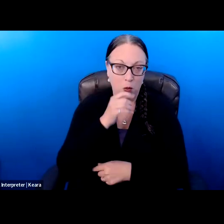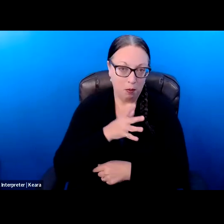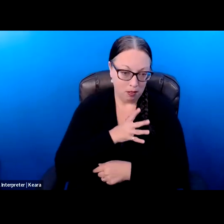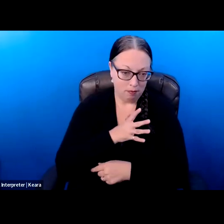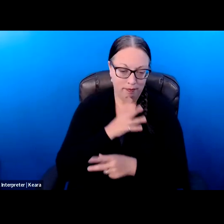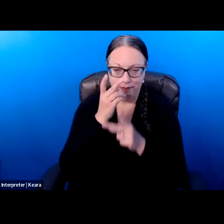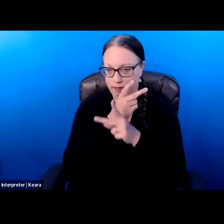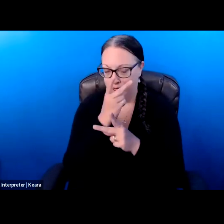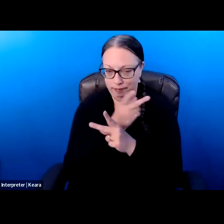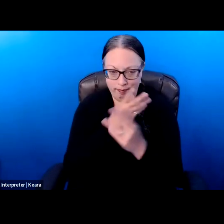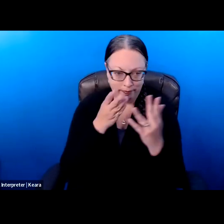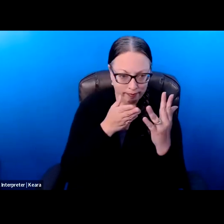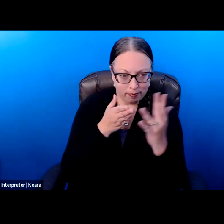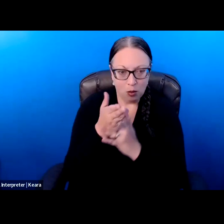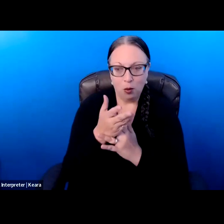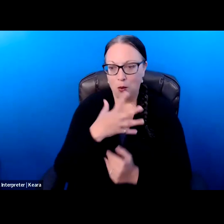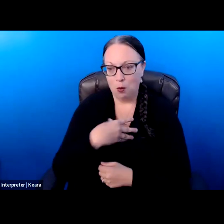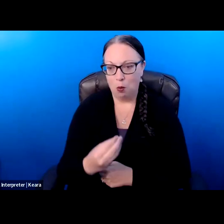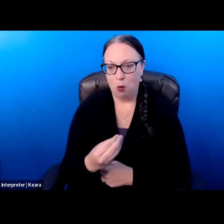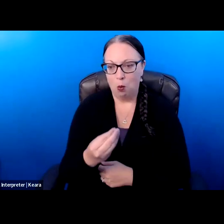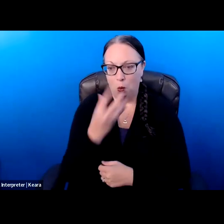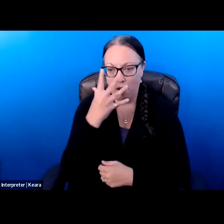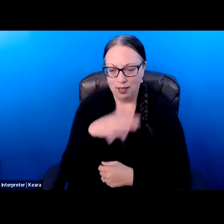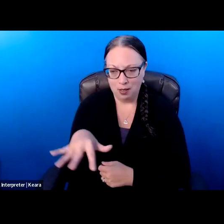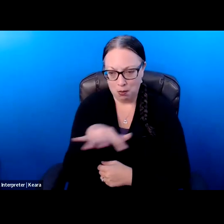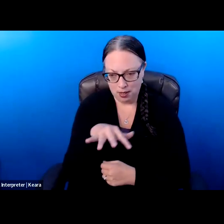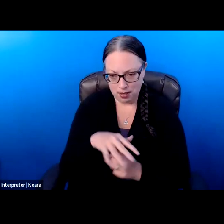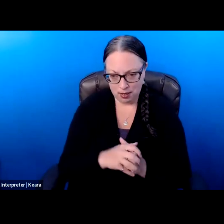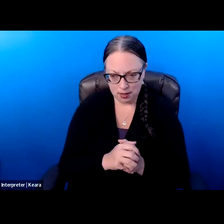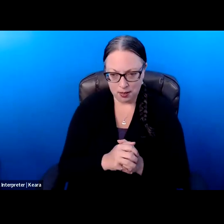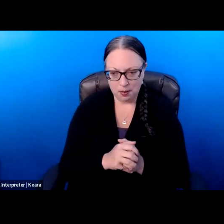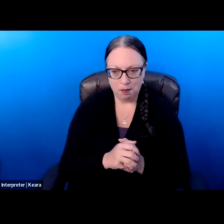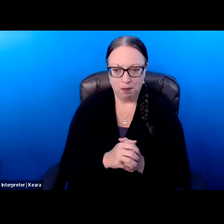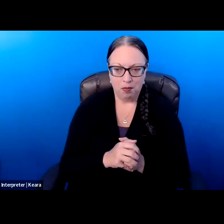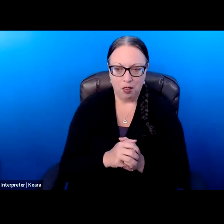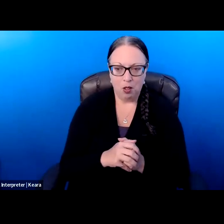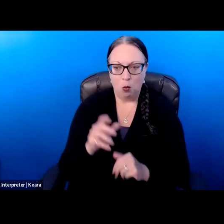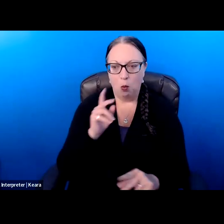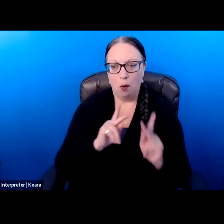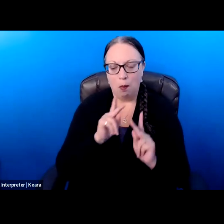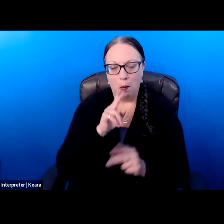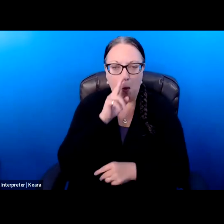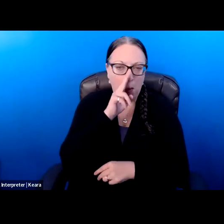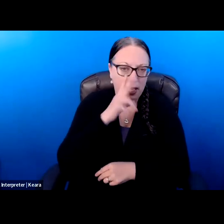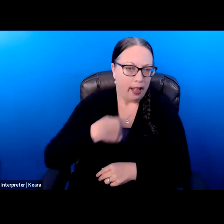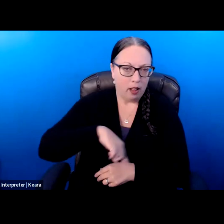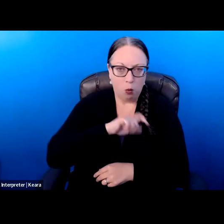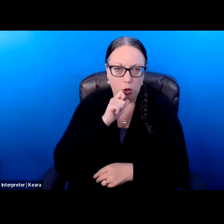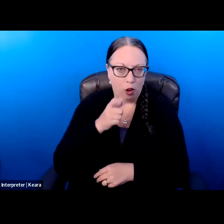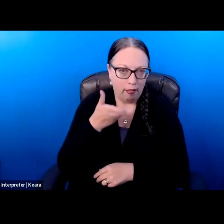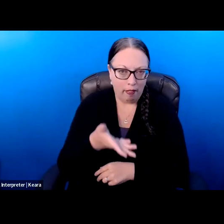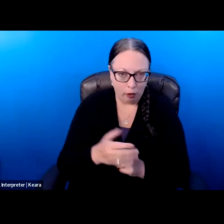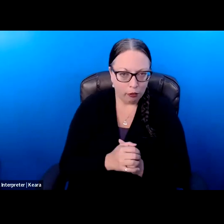navigating in this white spaces, or these white spaces where people pretend we don't exist,